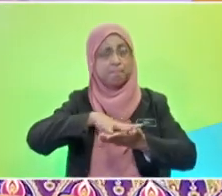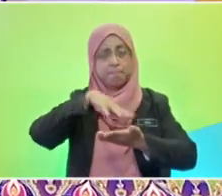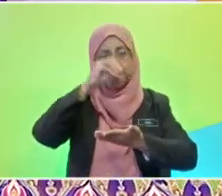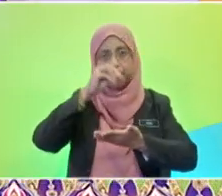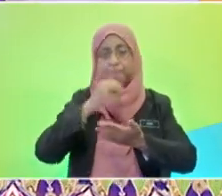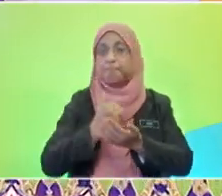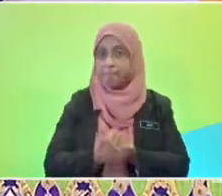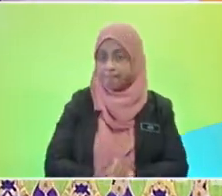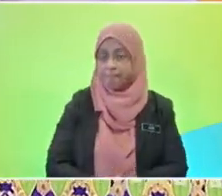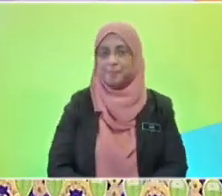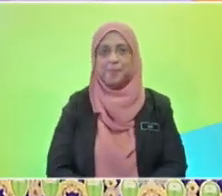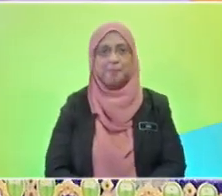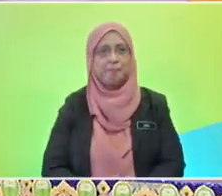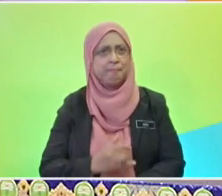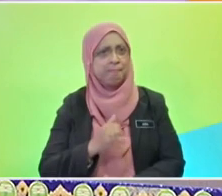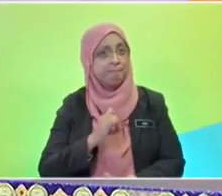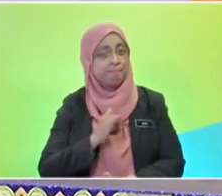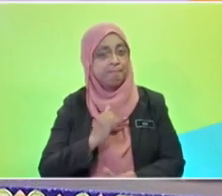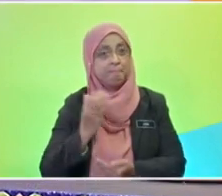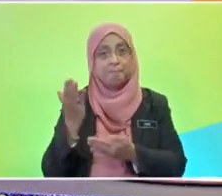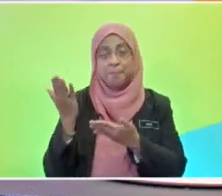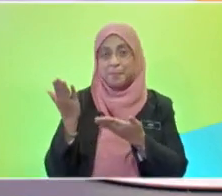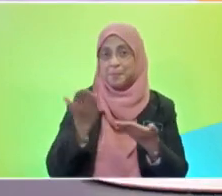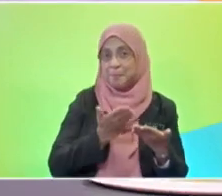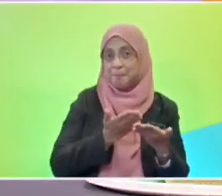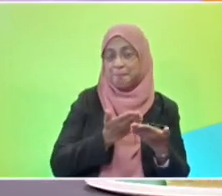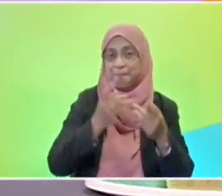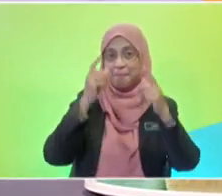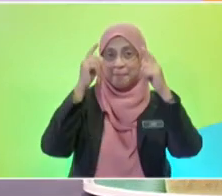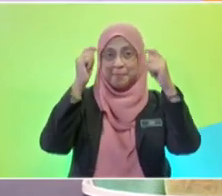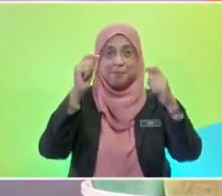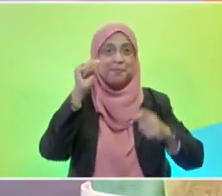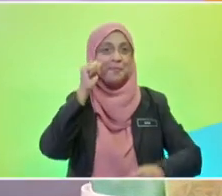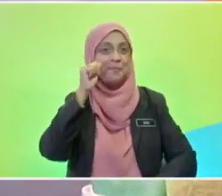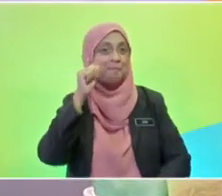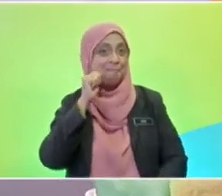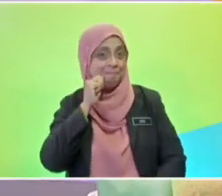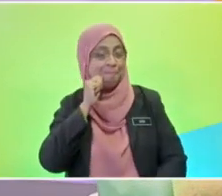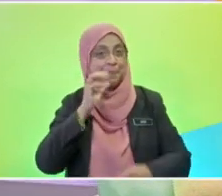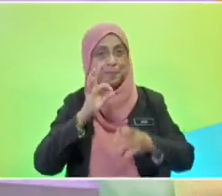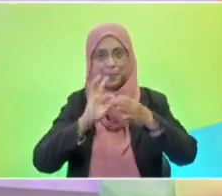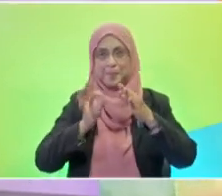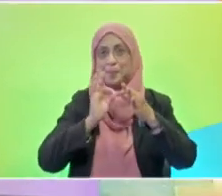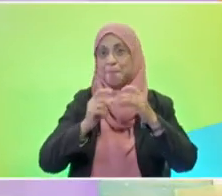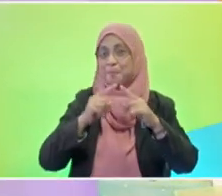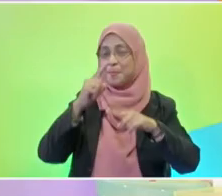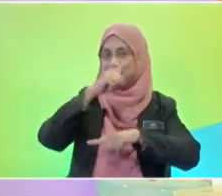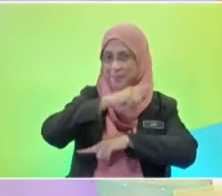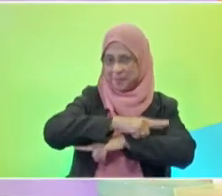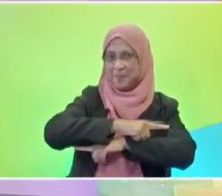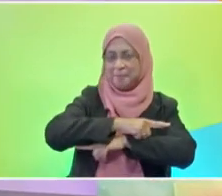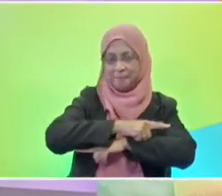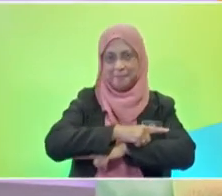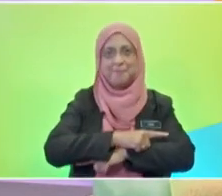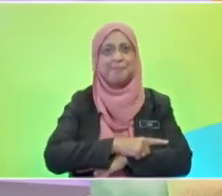proceed with today's lesson, I do want to welcome teacher Aida as our sign language interpreter for